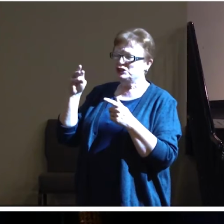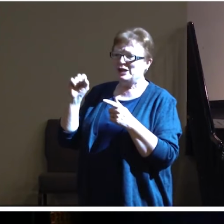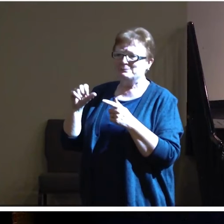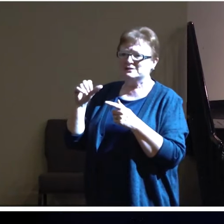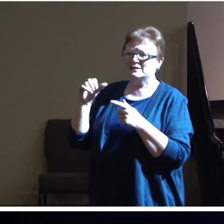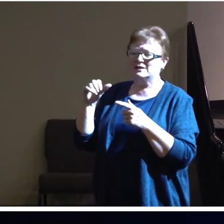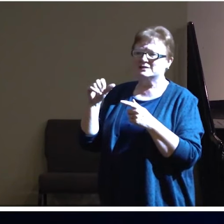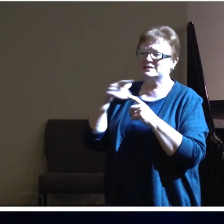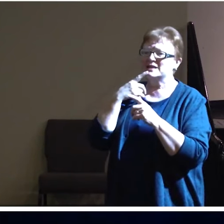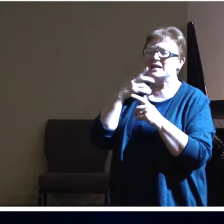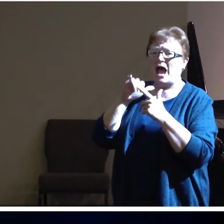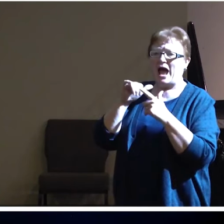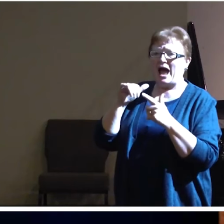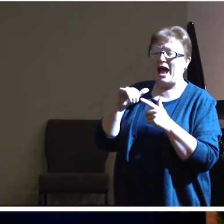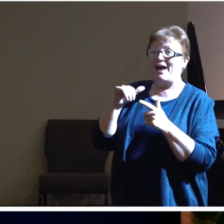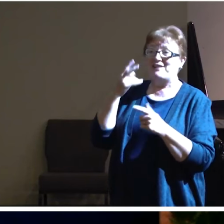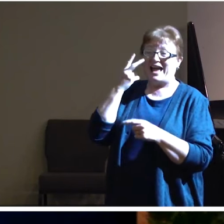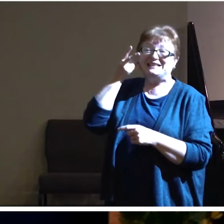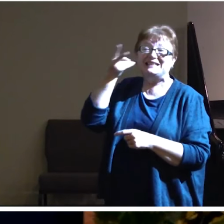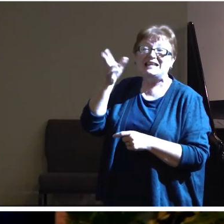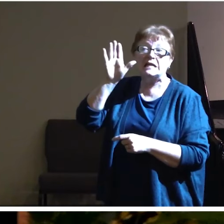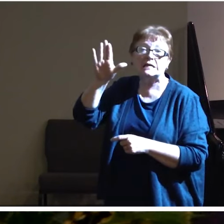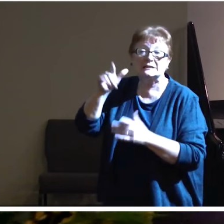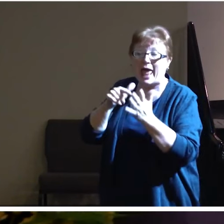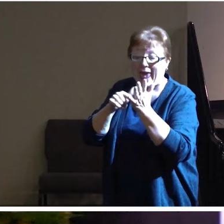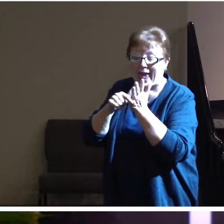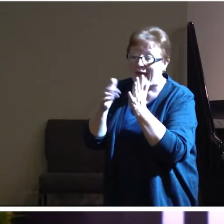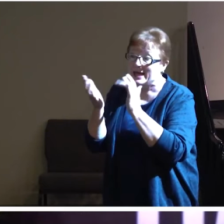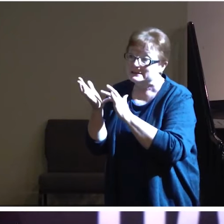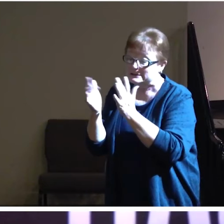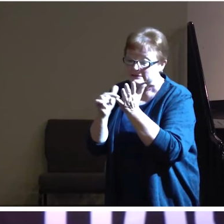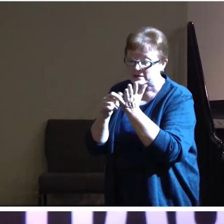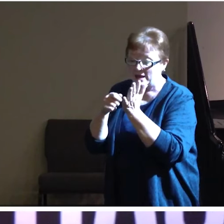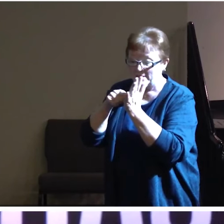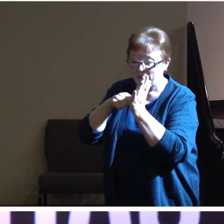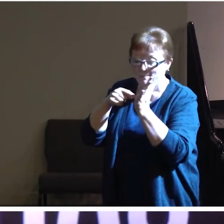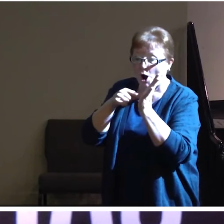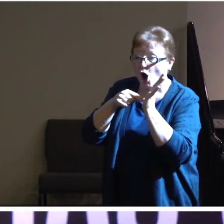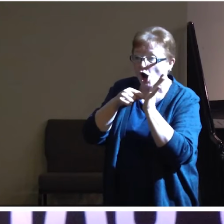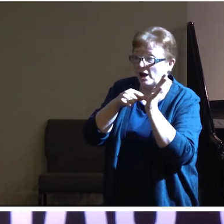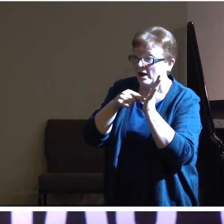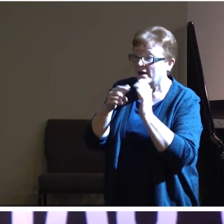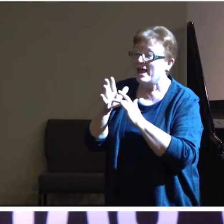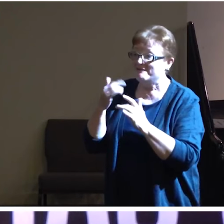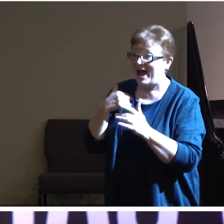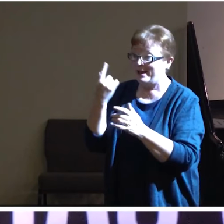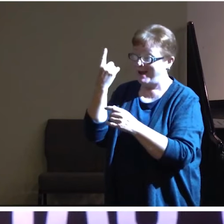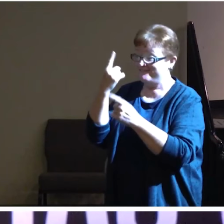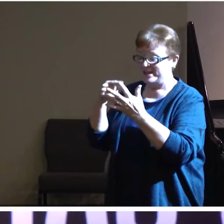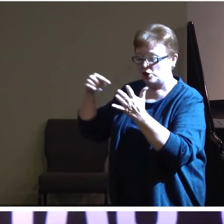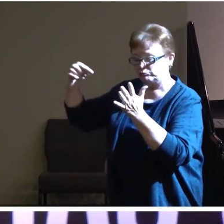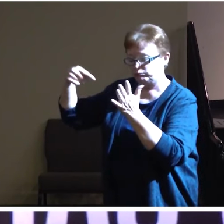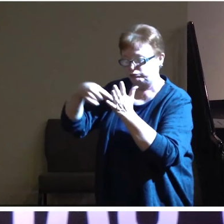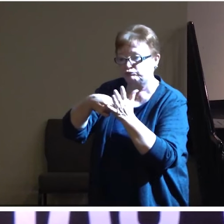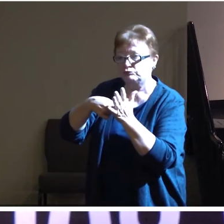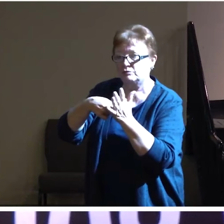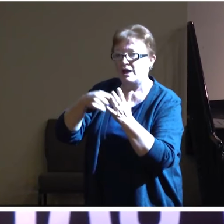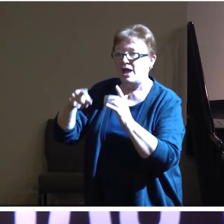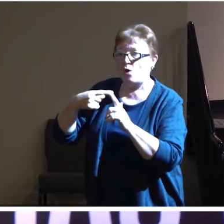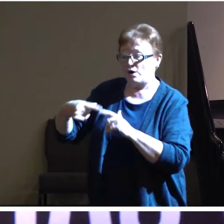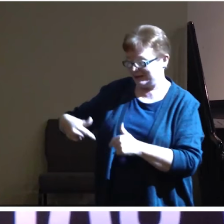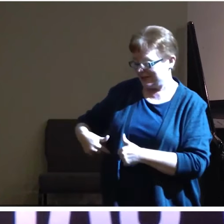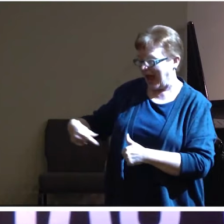this, unless I see his hands and the mark of the nails and place my finger in the mark of the nails and place my hand into